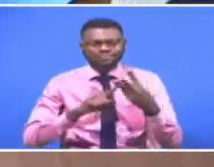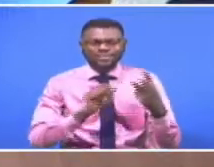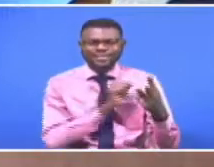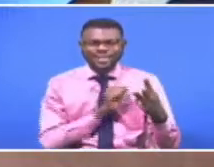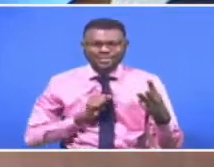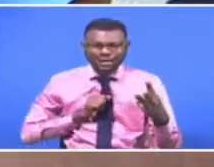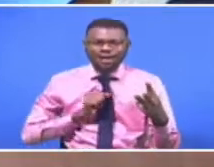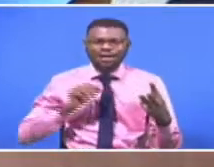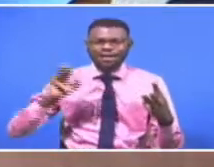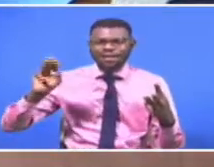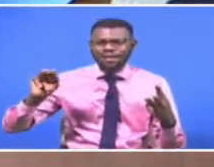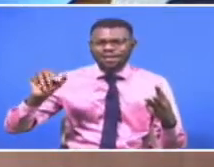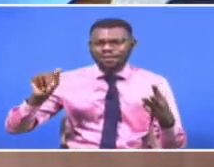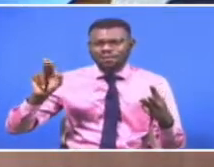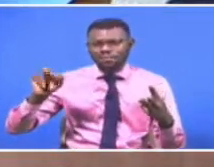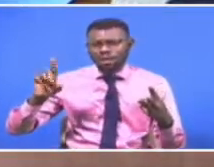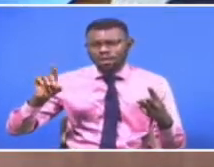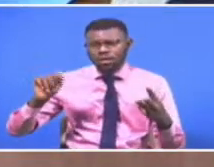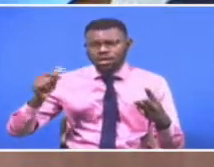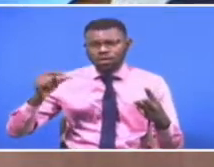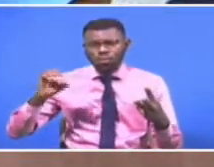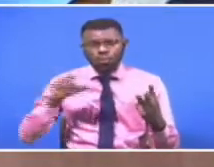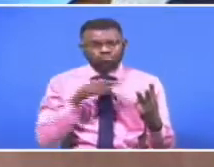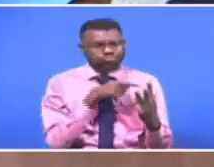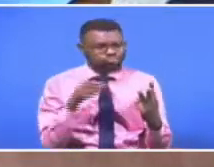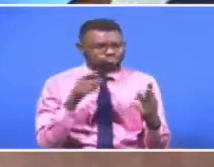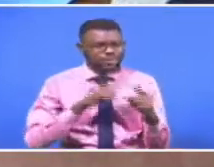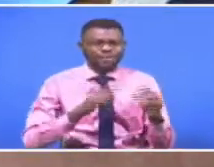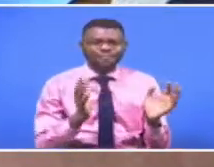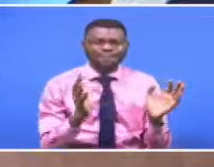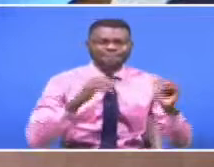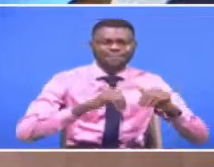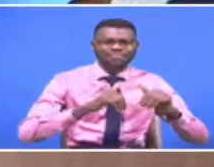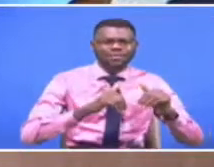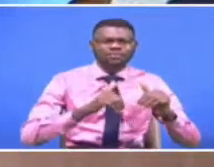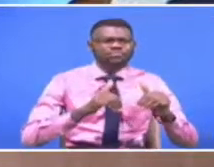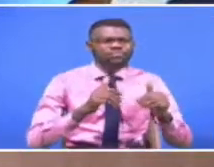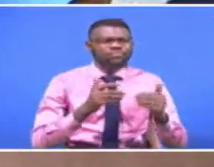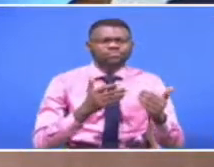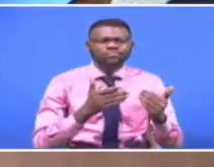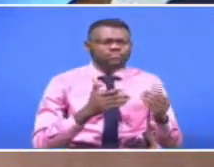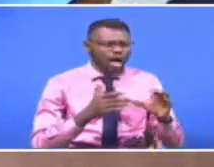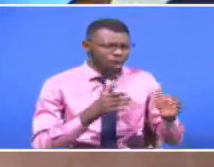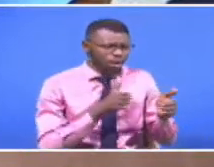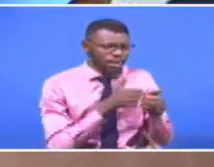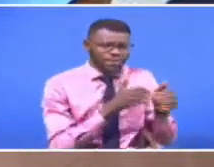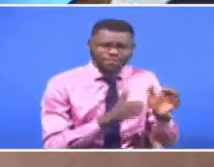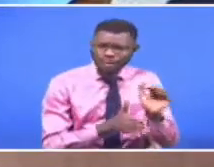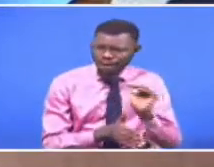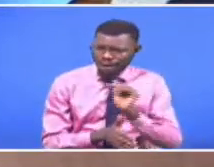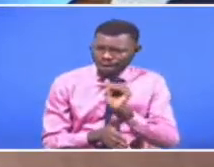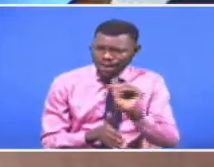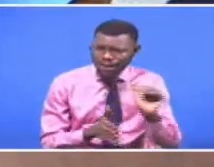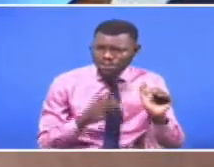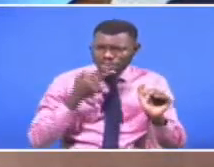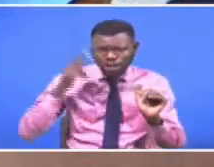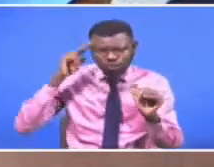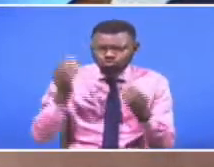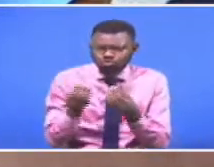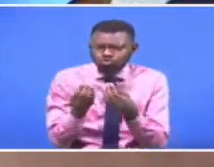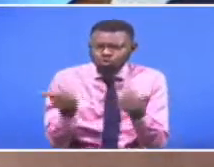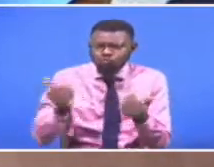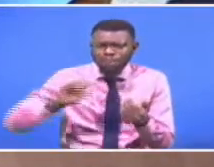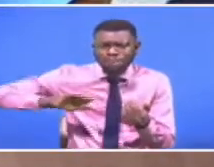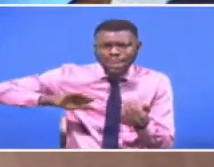Jackson Mandago. During the forum, which the county leadership used to ask the parents to clear arrears to enable refunds of